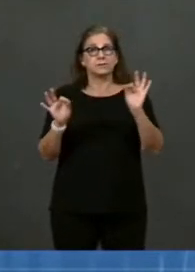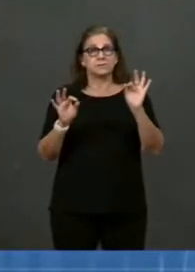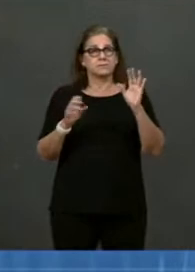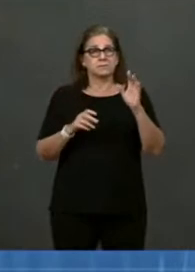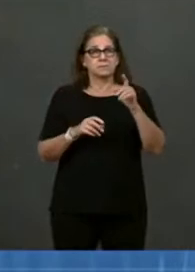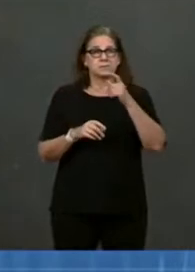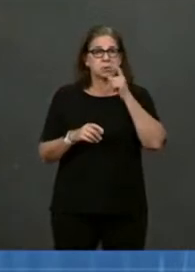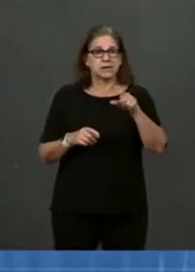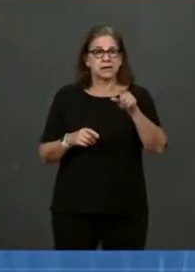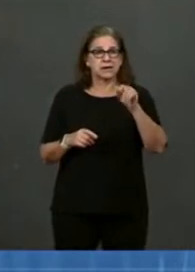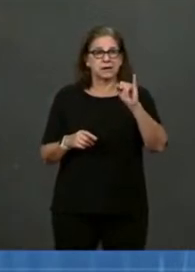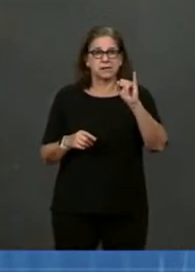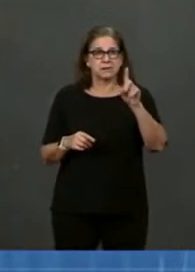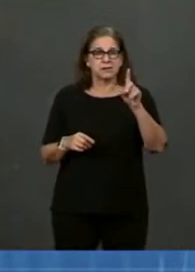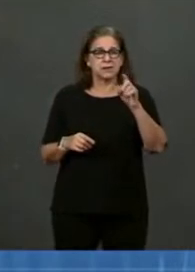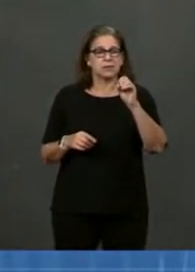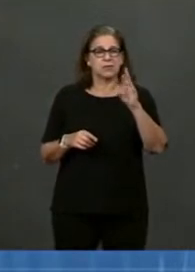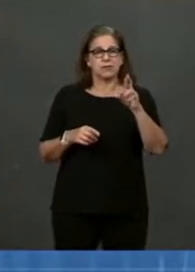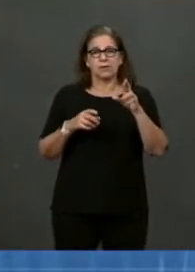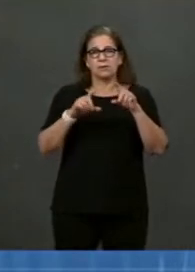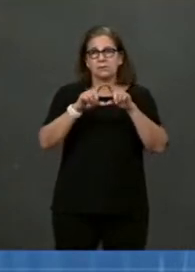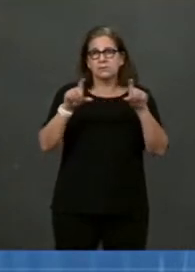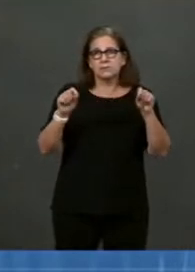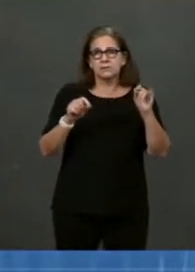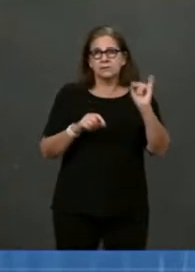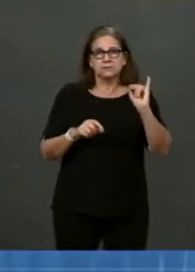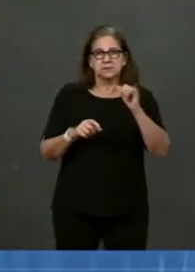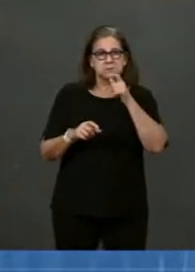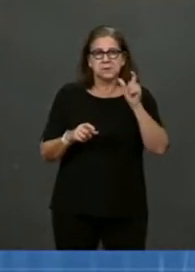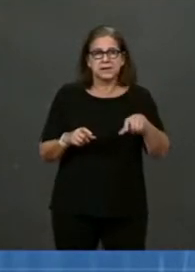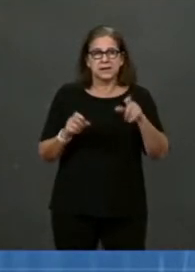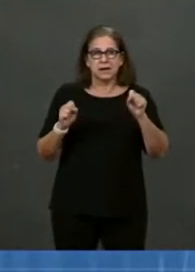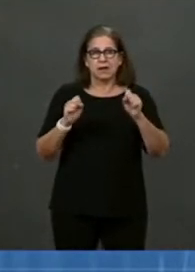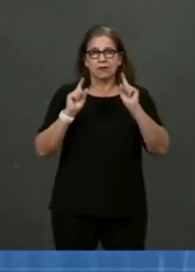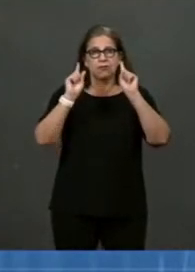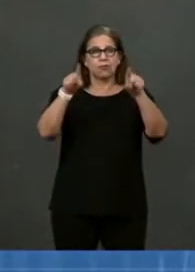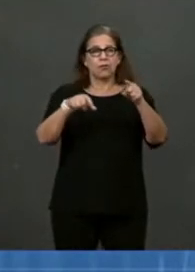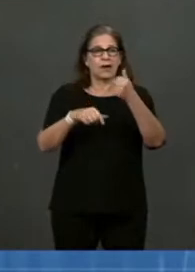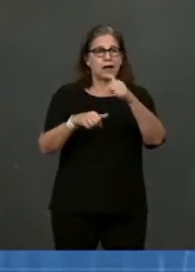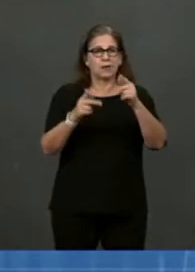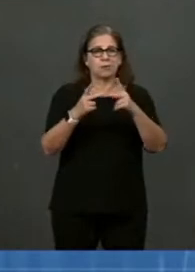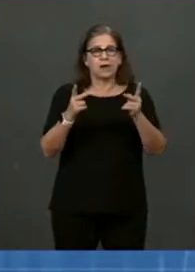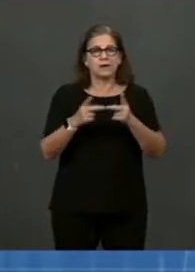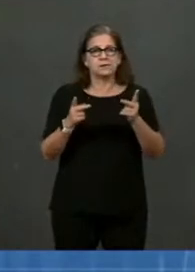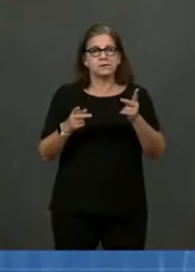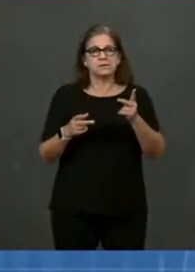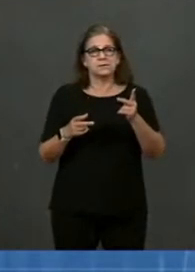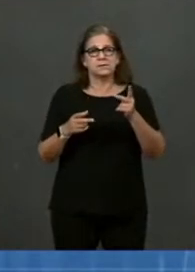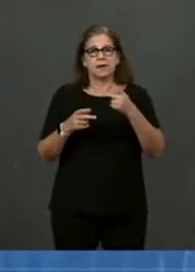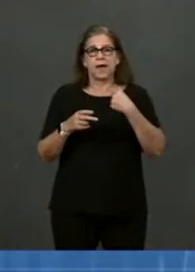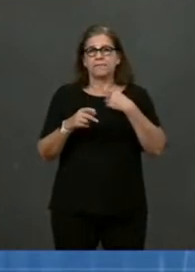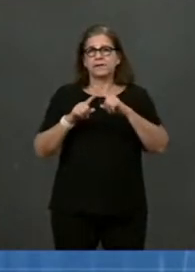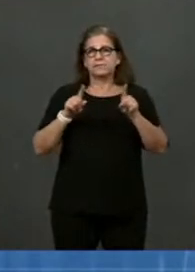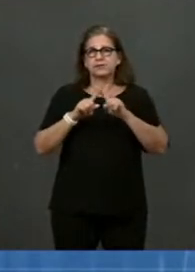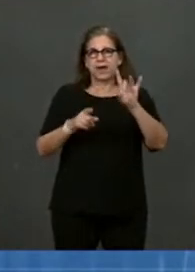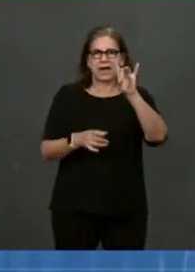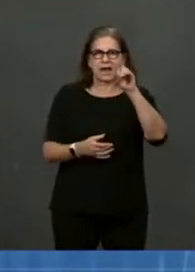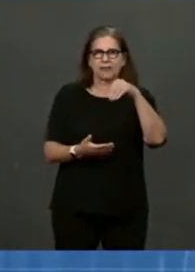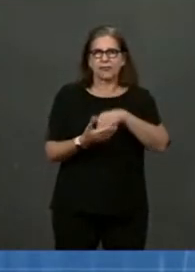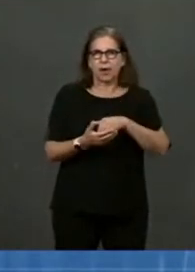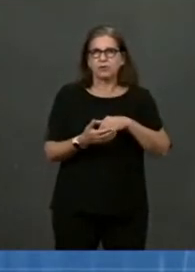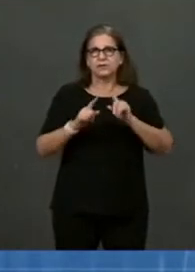fact, boosters are available at over 80,000 locations across the country, including more than 40,000 local pharmacies,